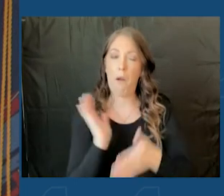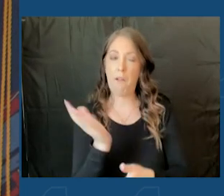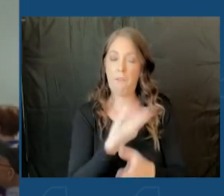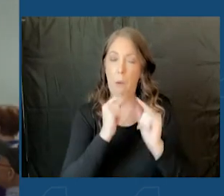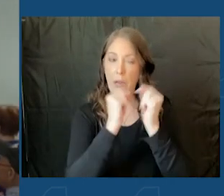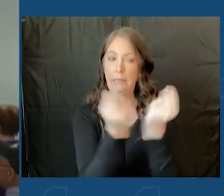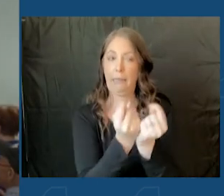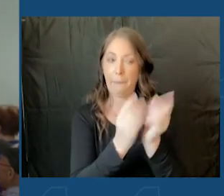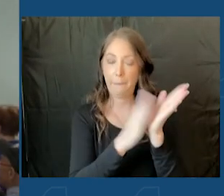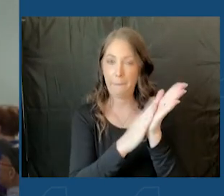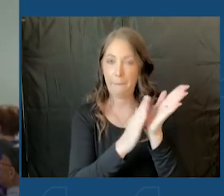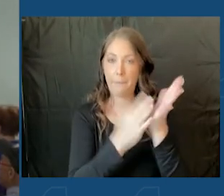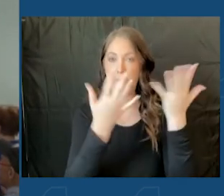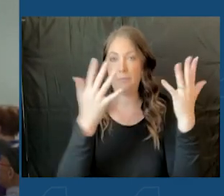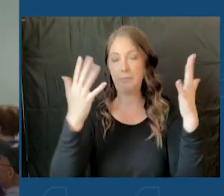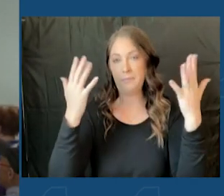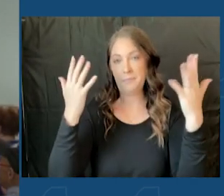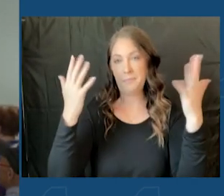Ball.